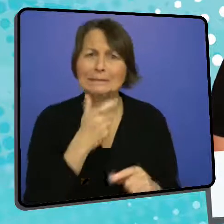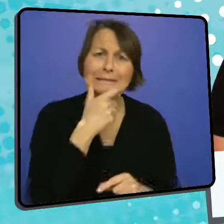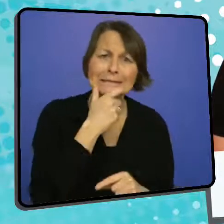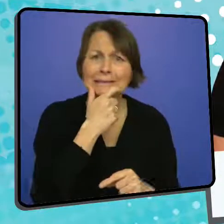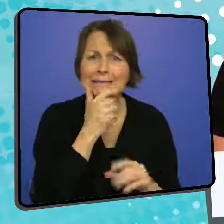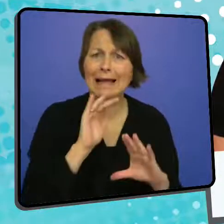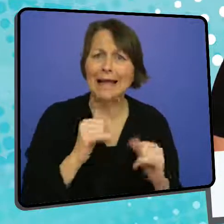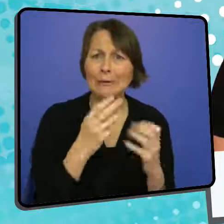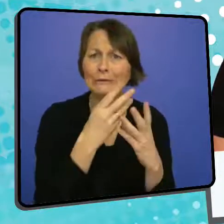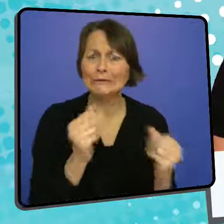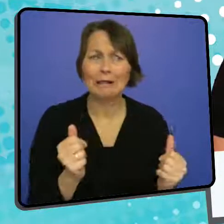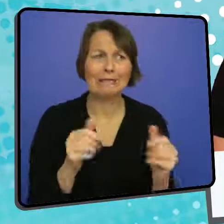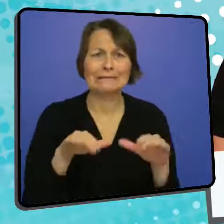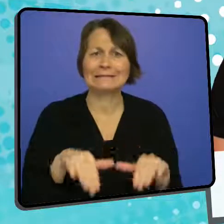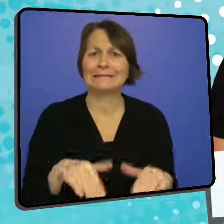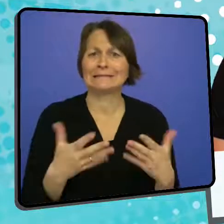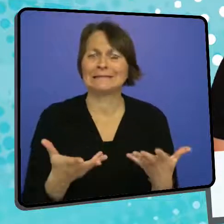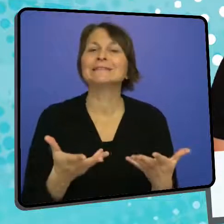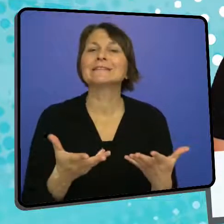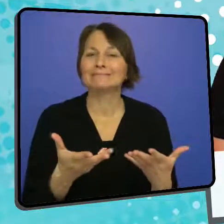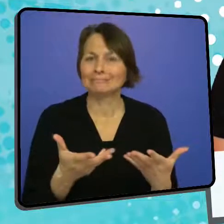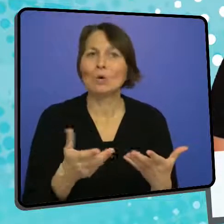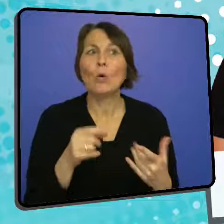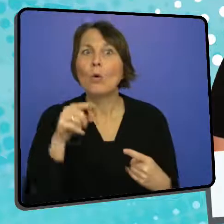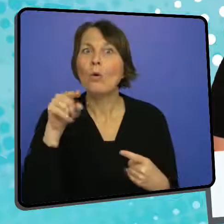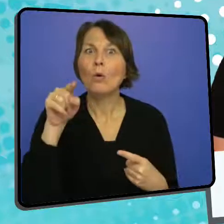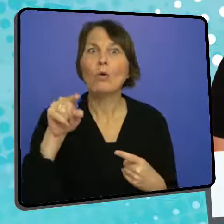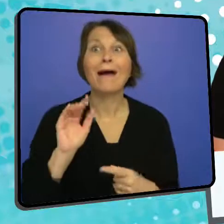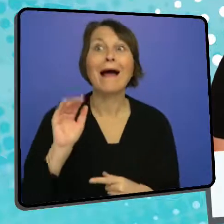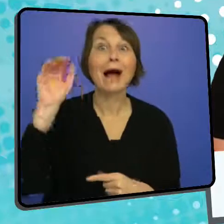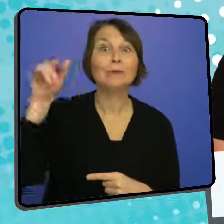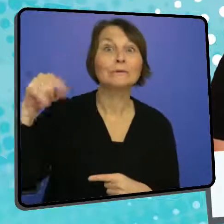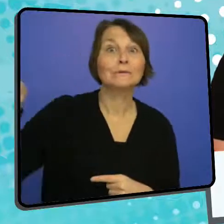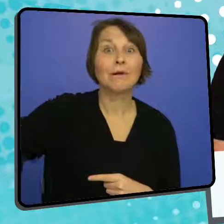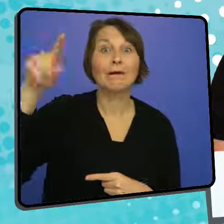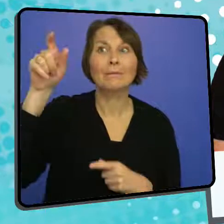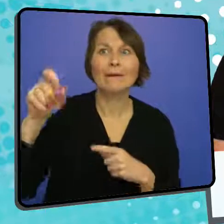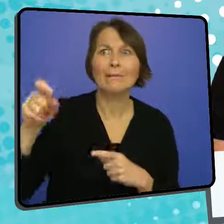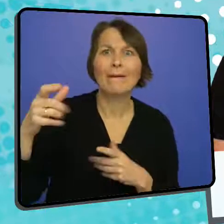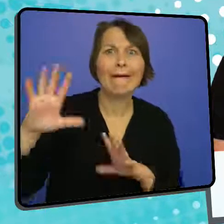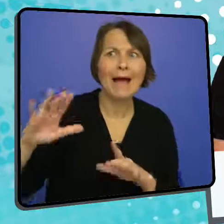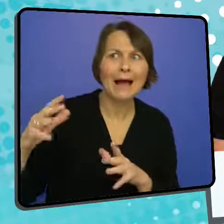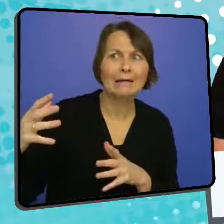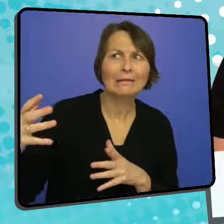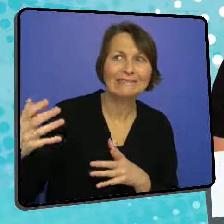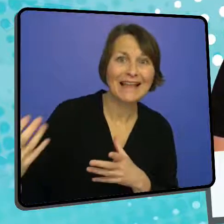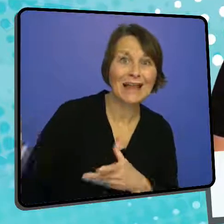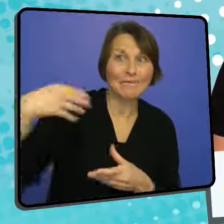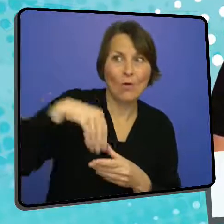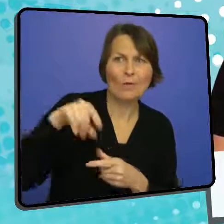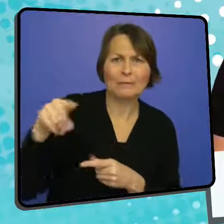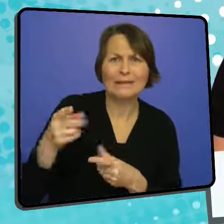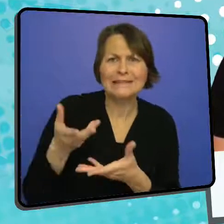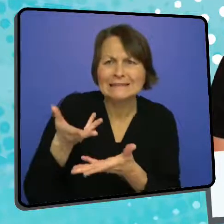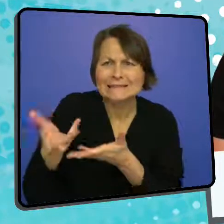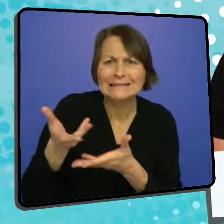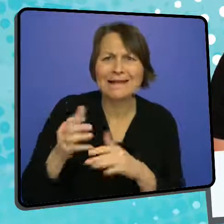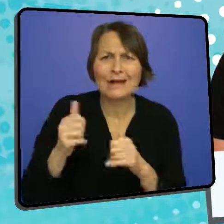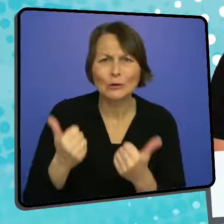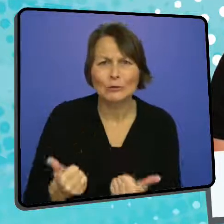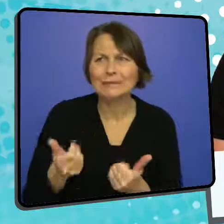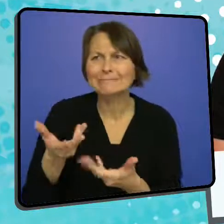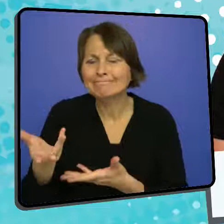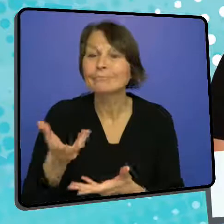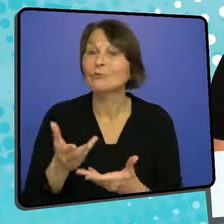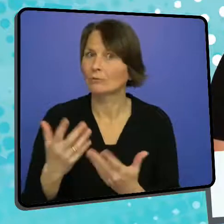to manage the conversation with the stakeholders, which is a lot of the time the most complicated part. And what we spend a lot